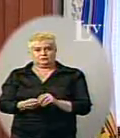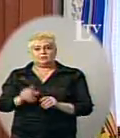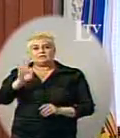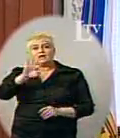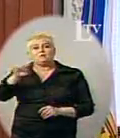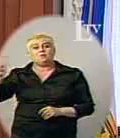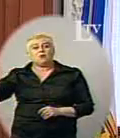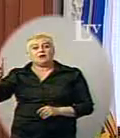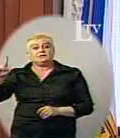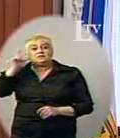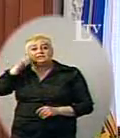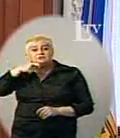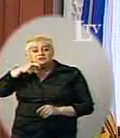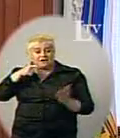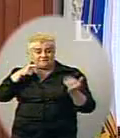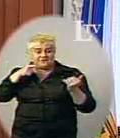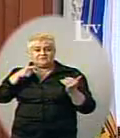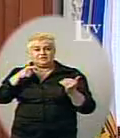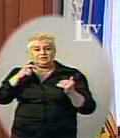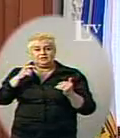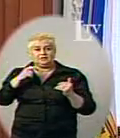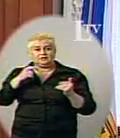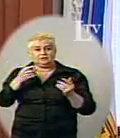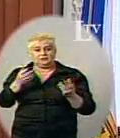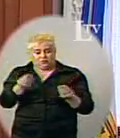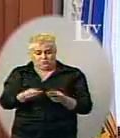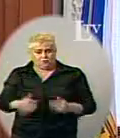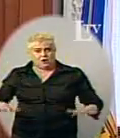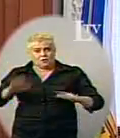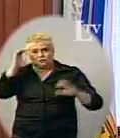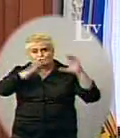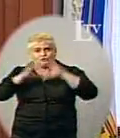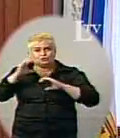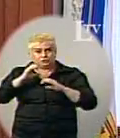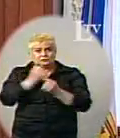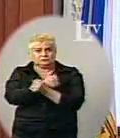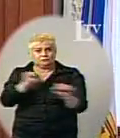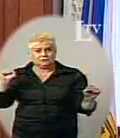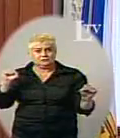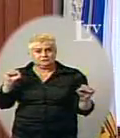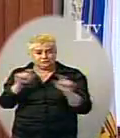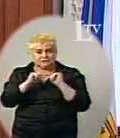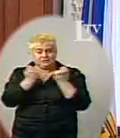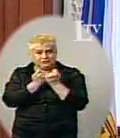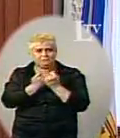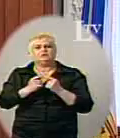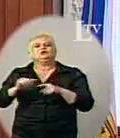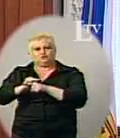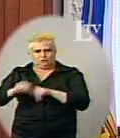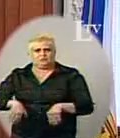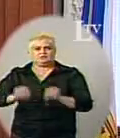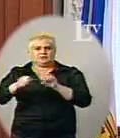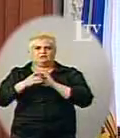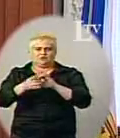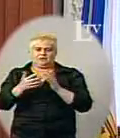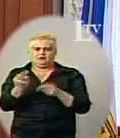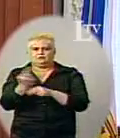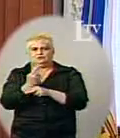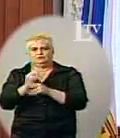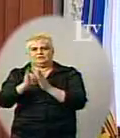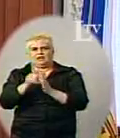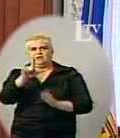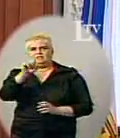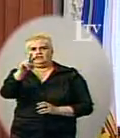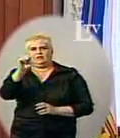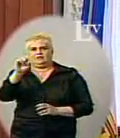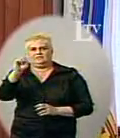911 dispatchers and 15 ground search and rescue teams have been trained in this technique. Another